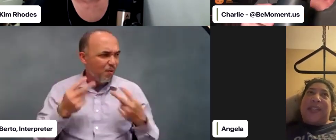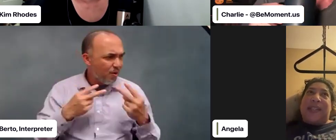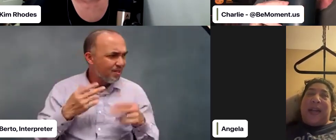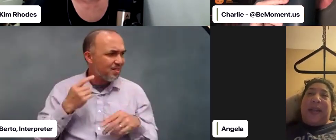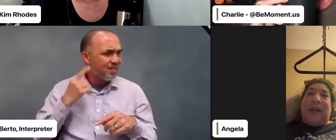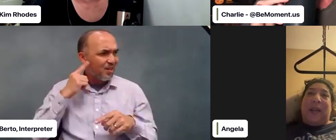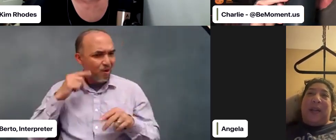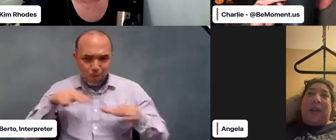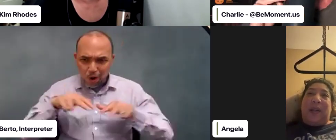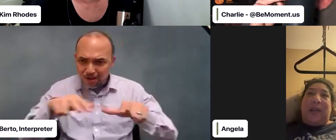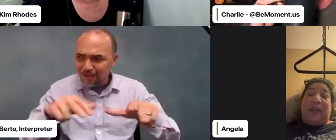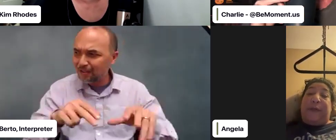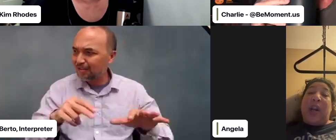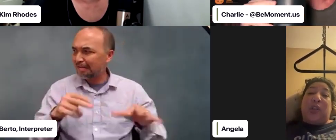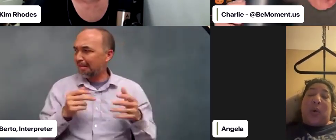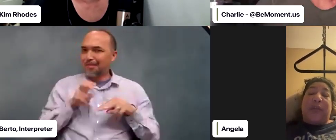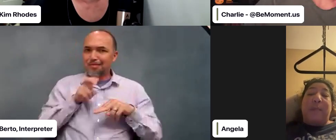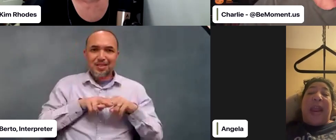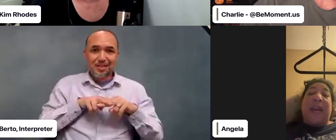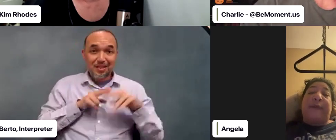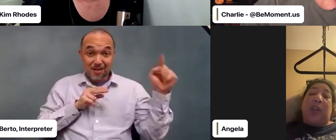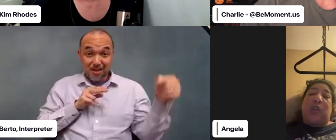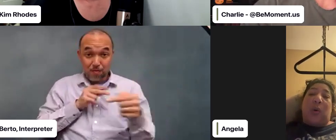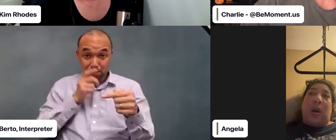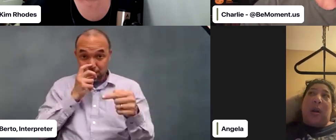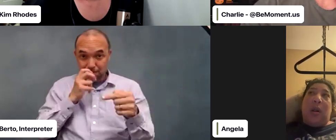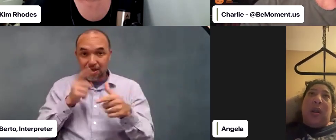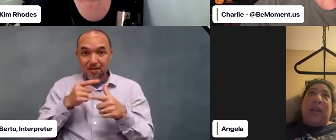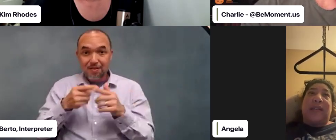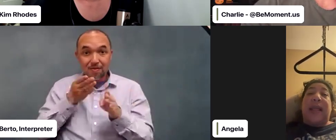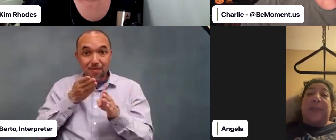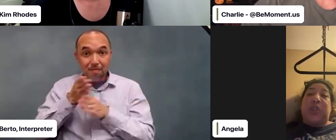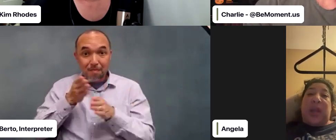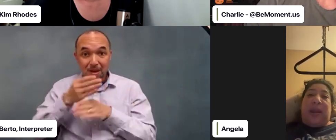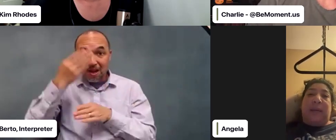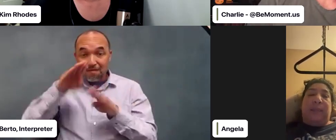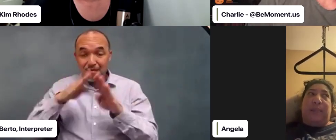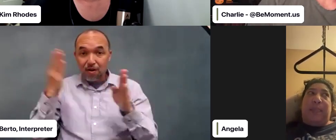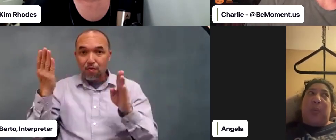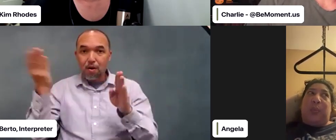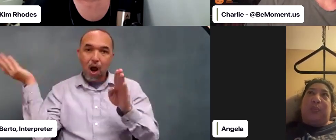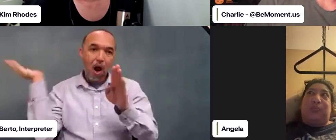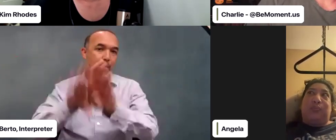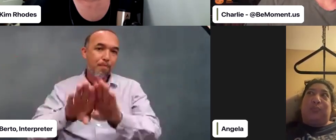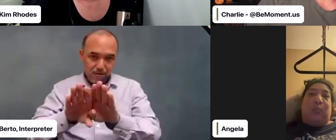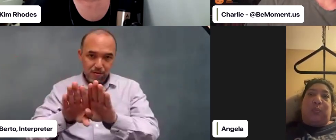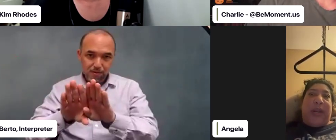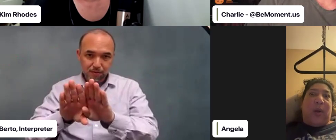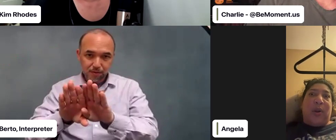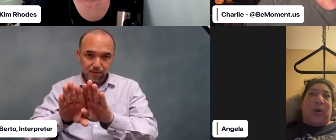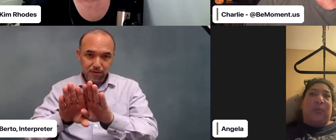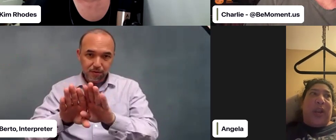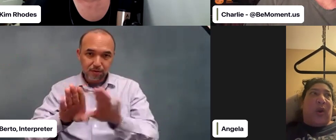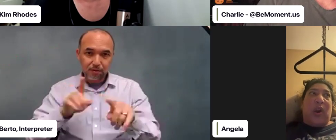all of a sudden the front door, the main front door slammed shut. But we